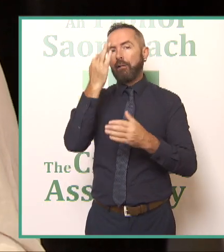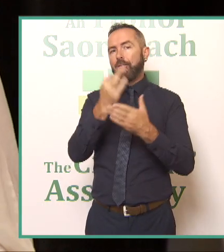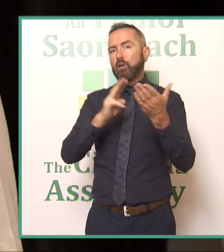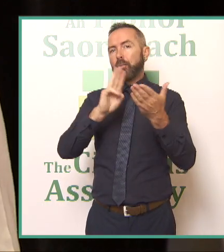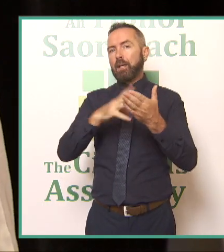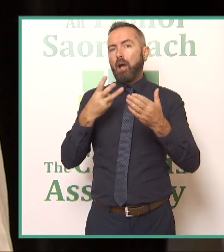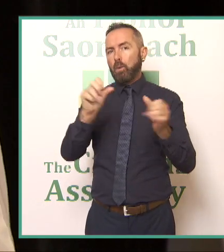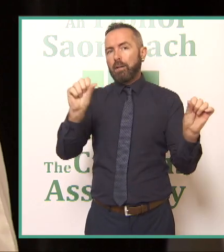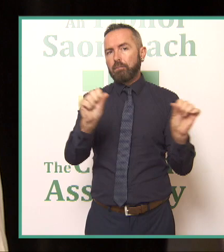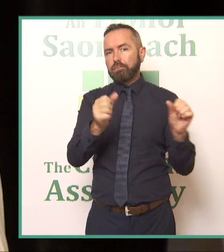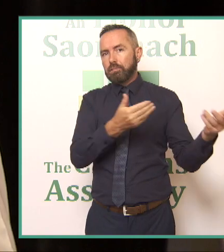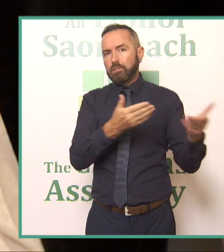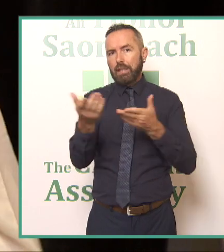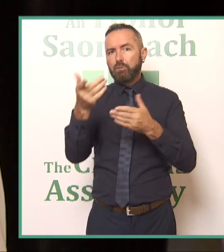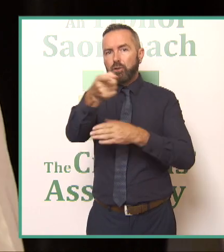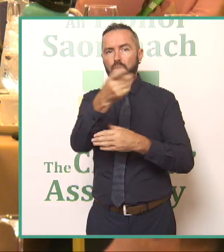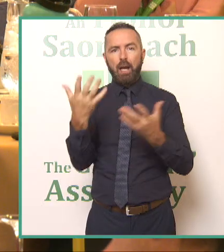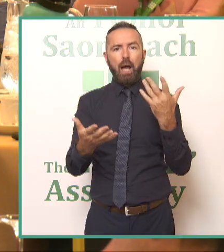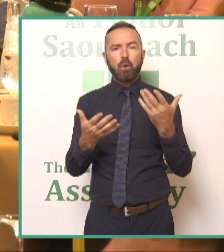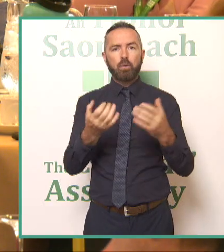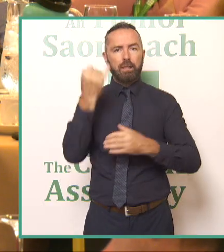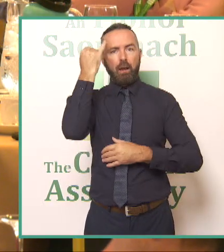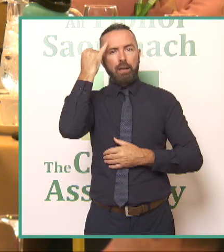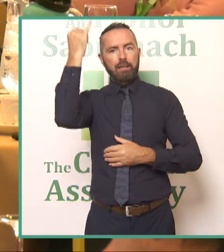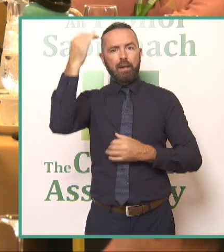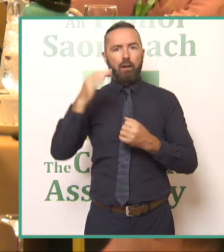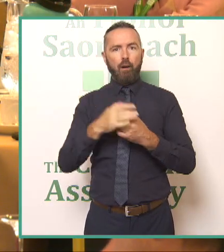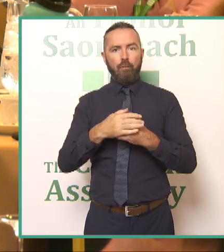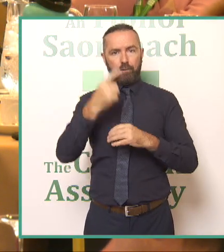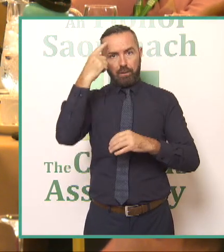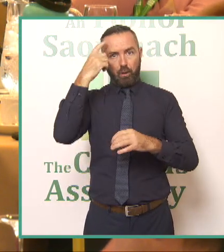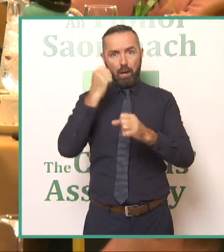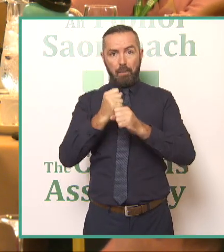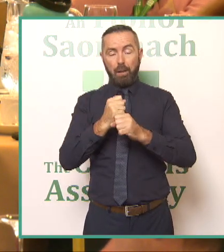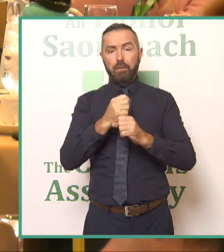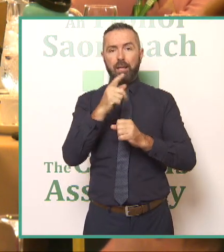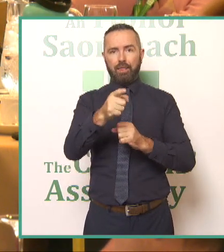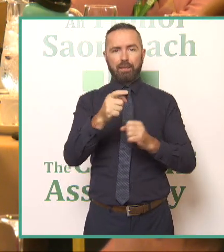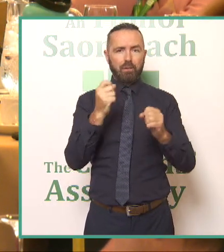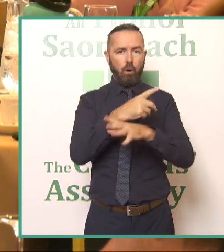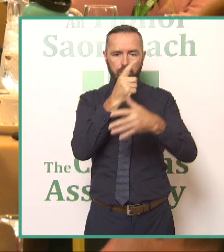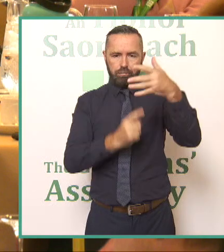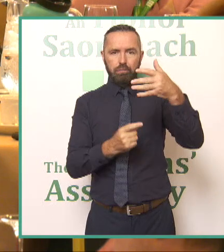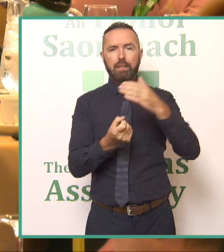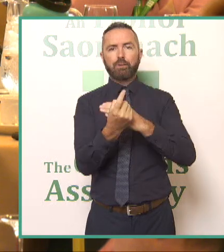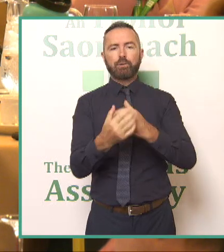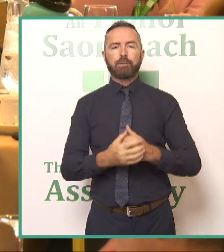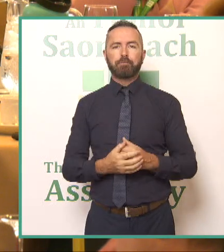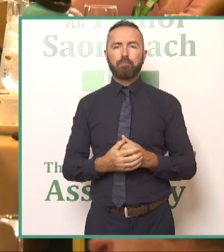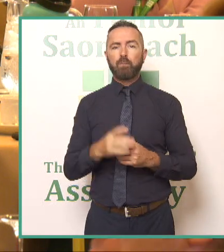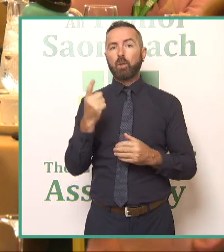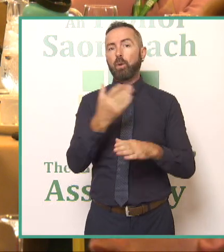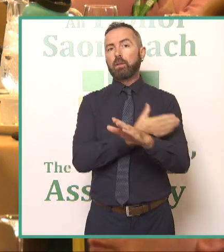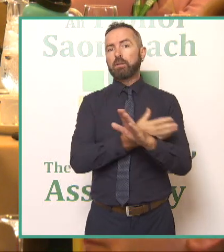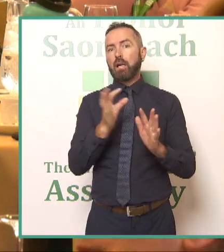just introduce you to how they conceptualized and thought about them. One starting point that all of